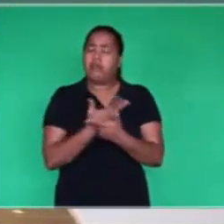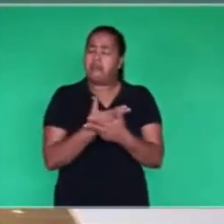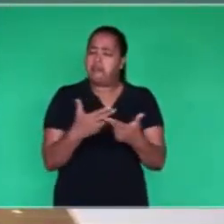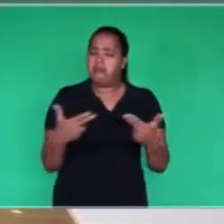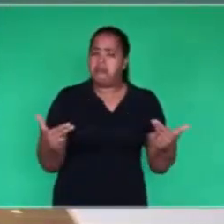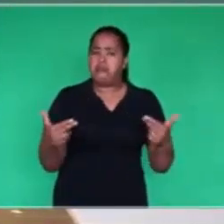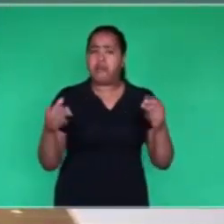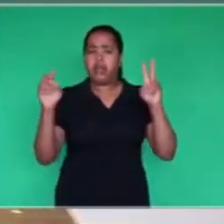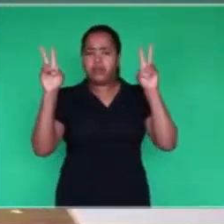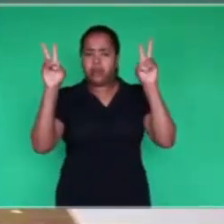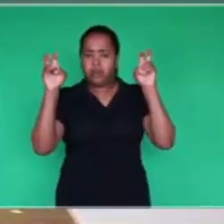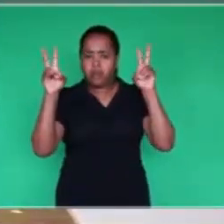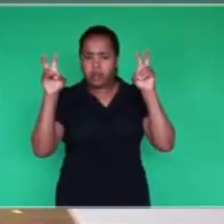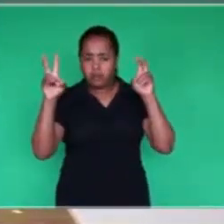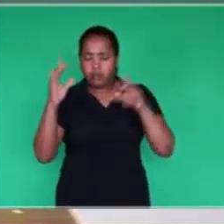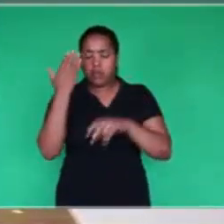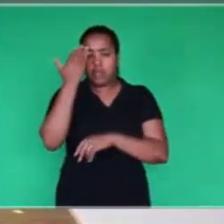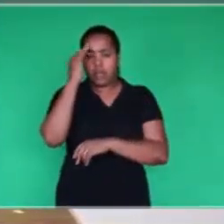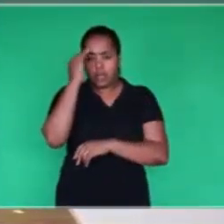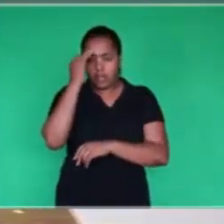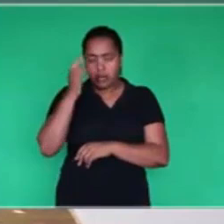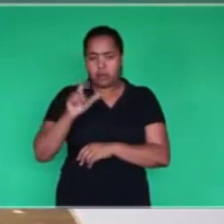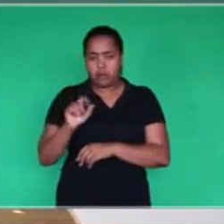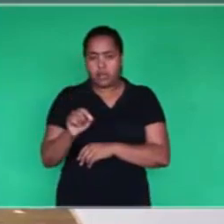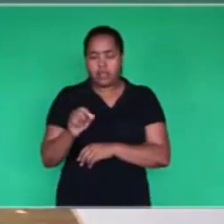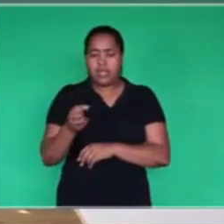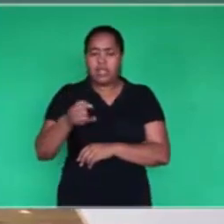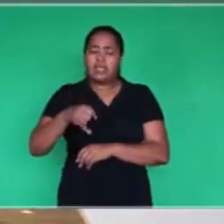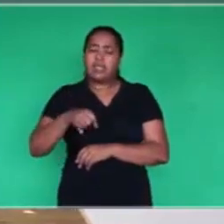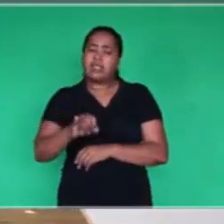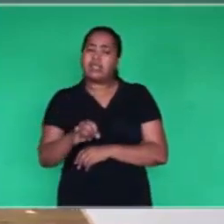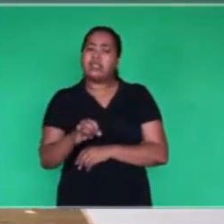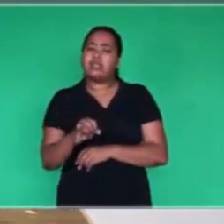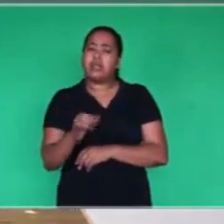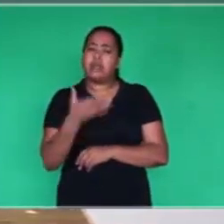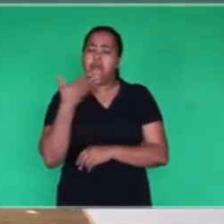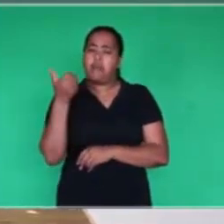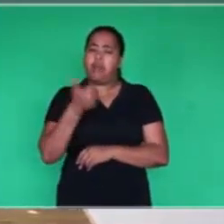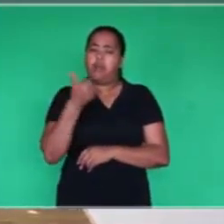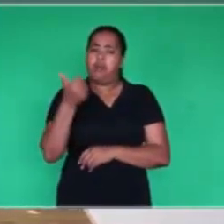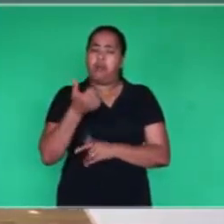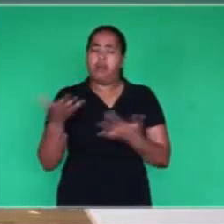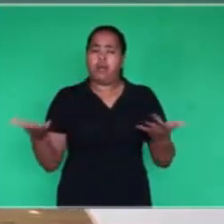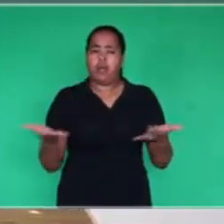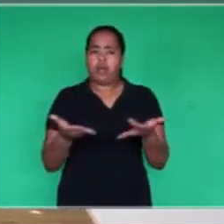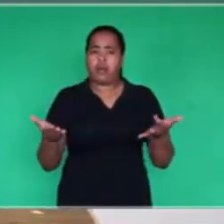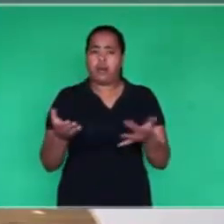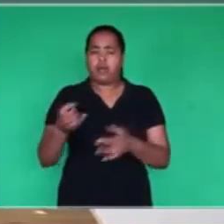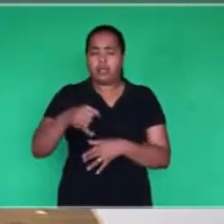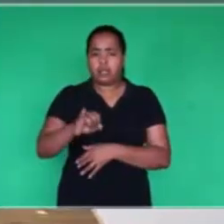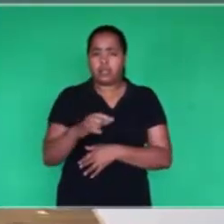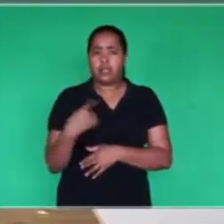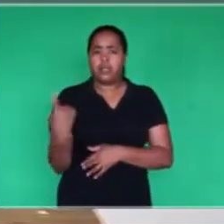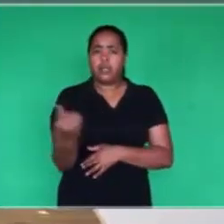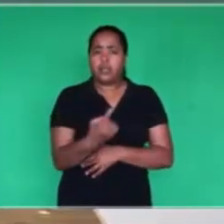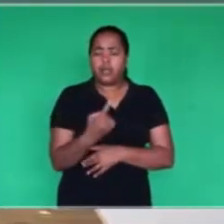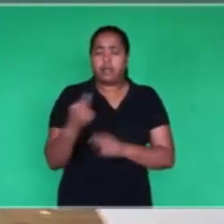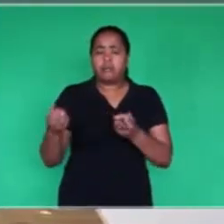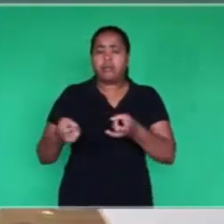battle itself, how it will happen, a battle which will bring a judgment over the